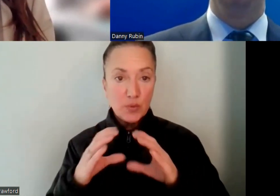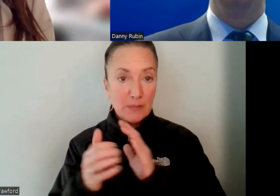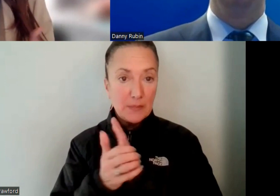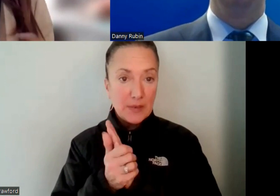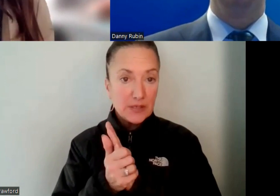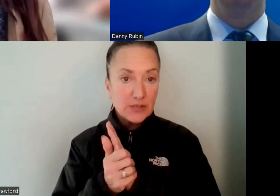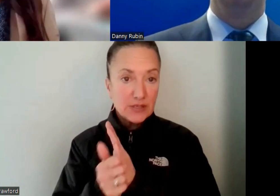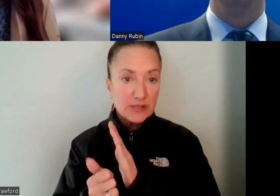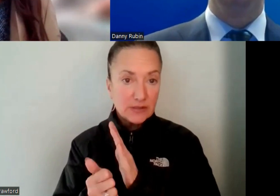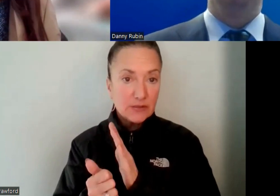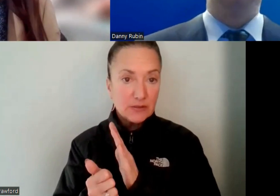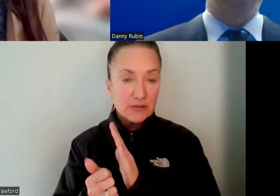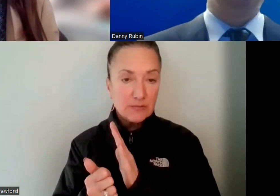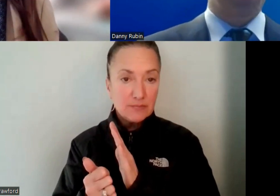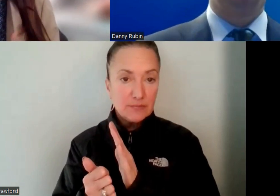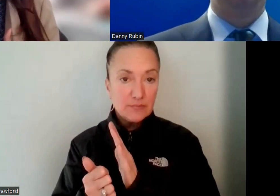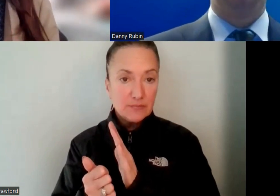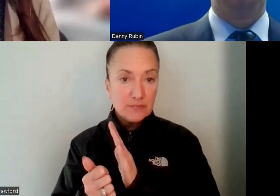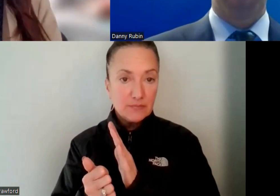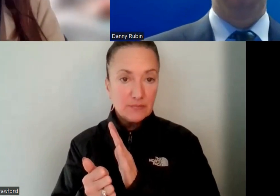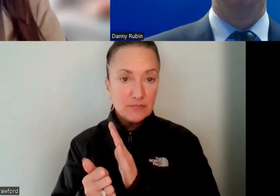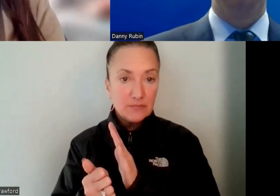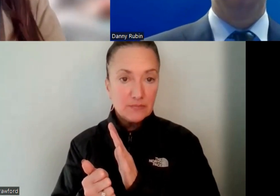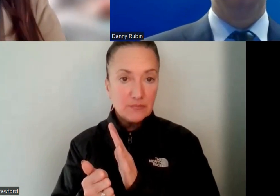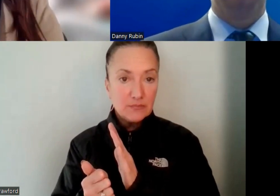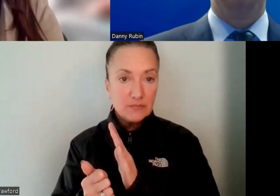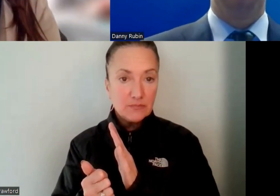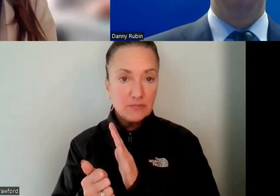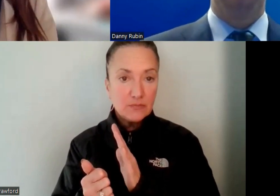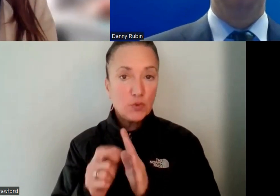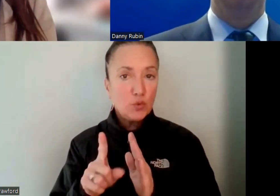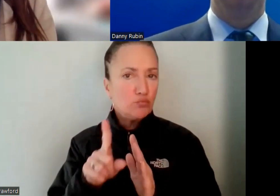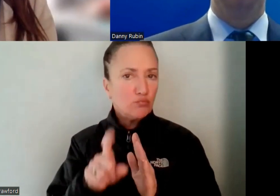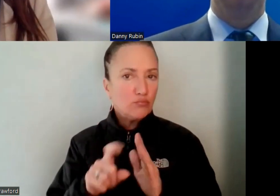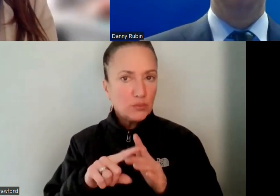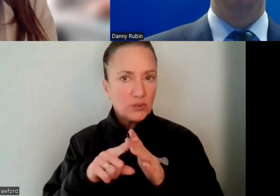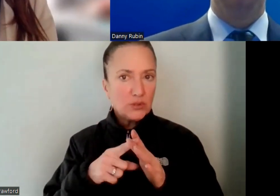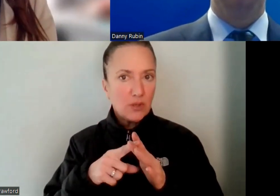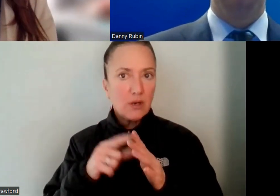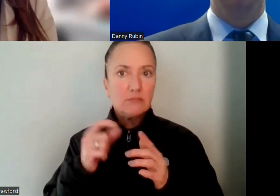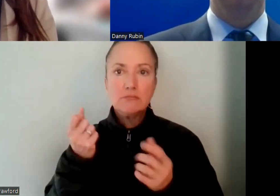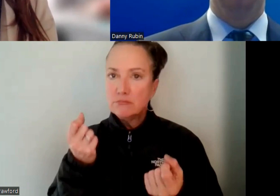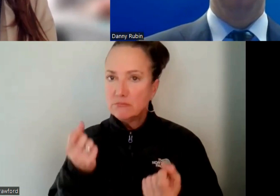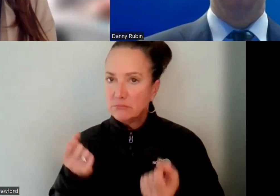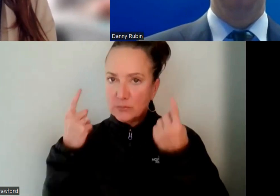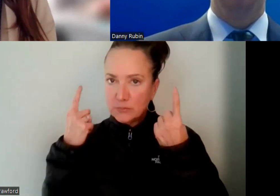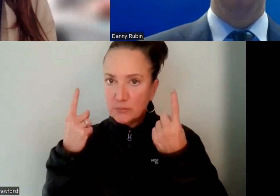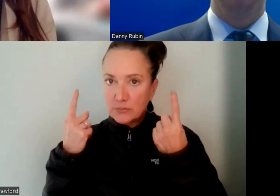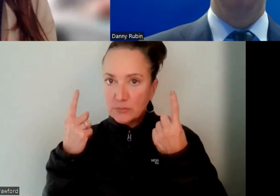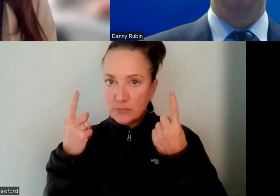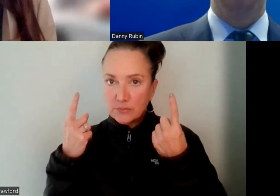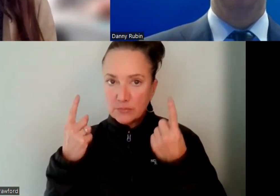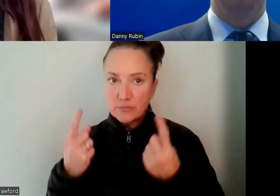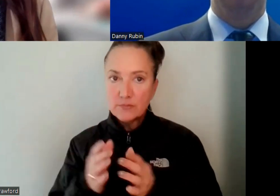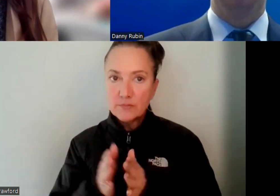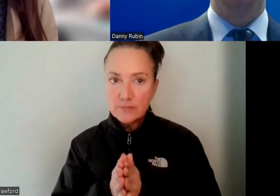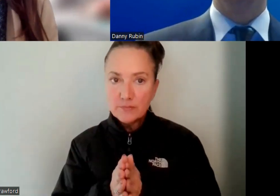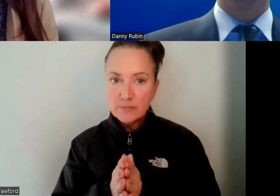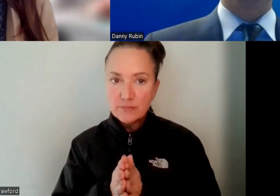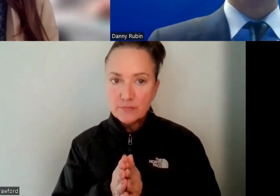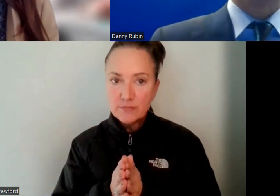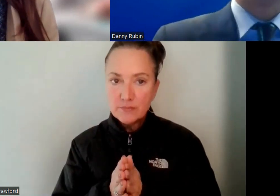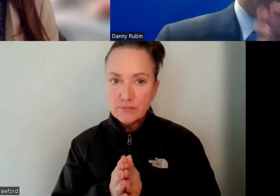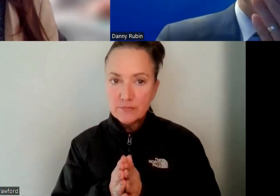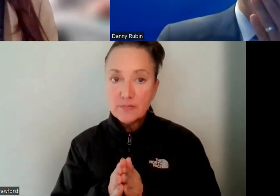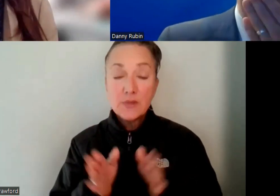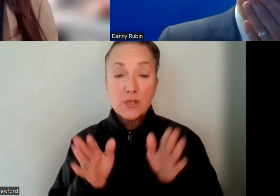skills, background, I would really suggest you to work on that because anything, it's really important that